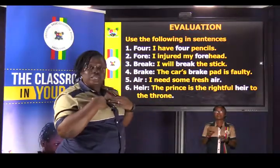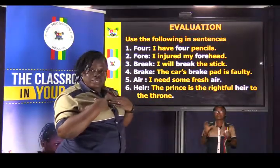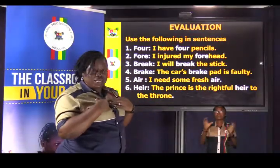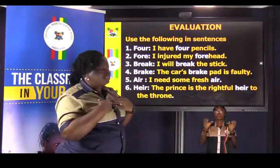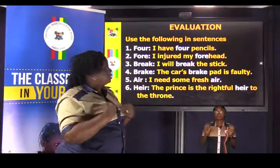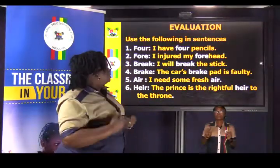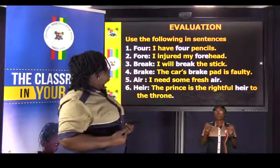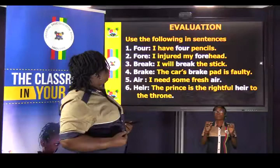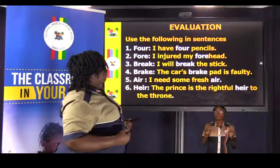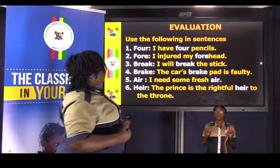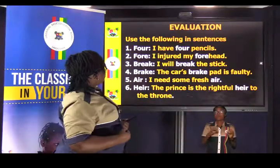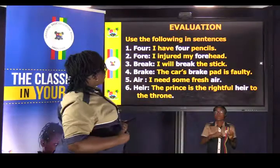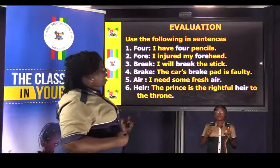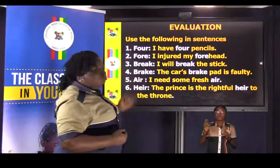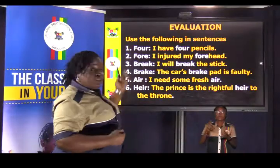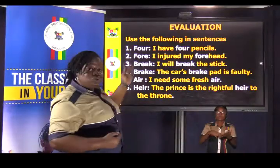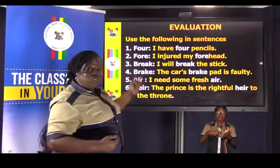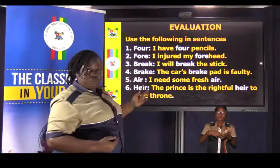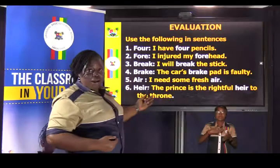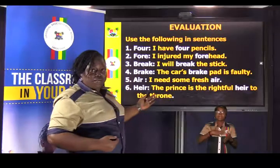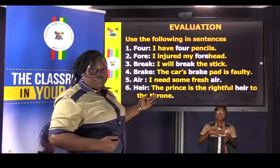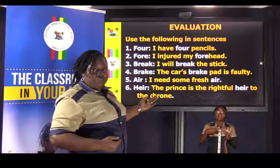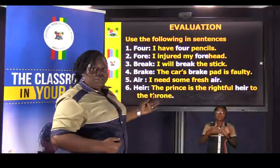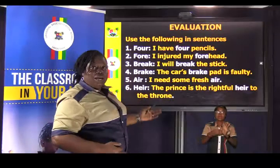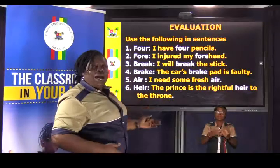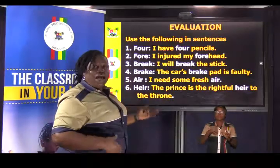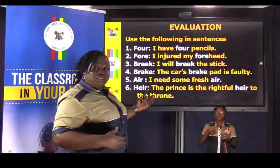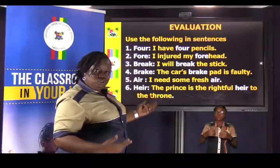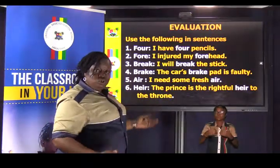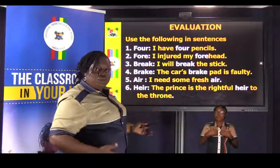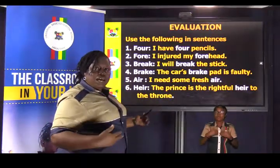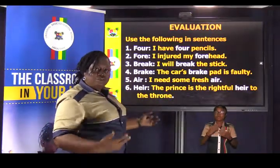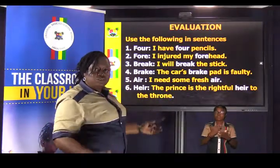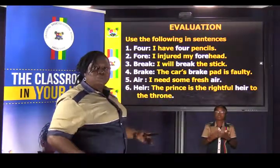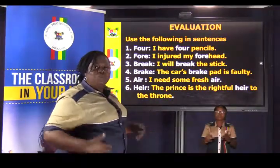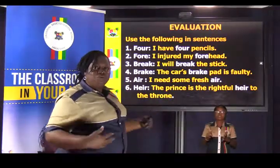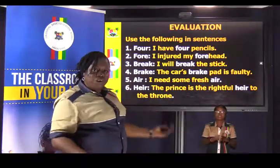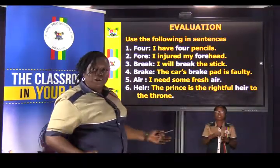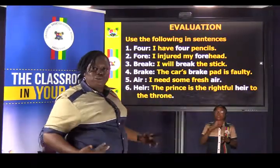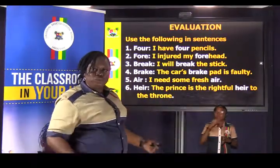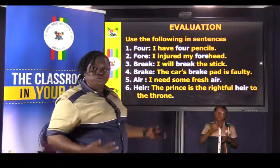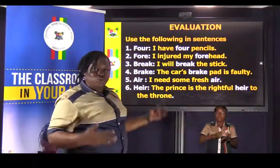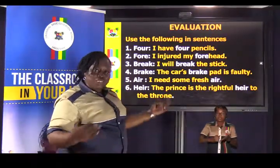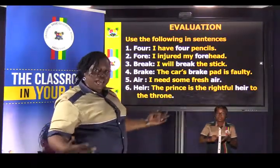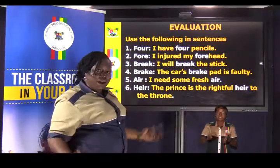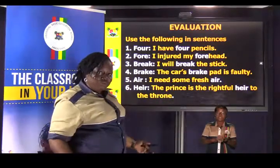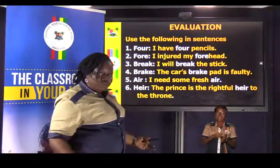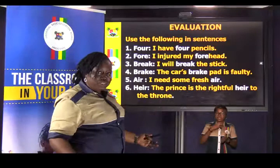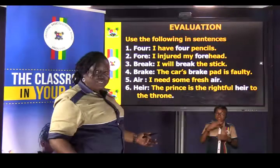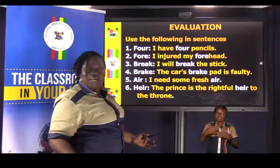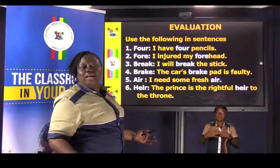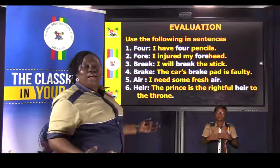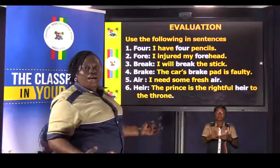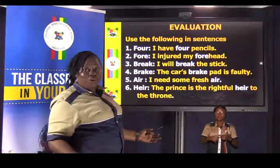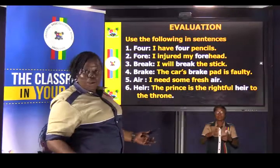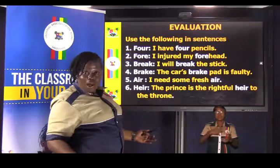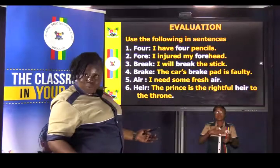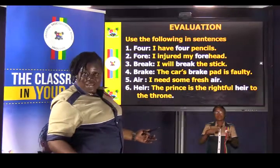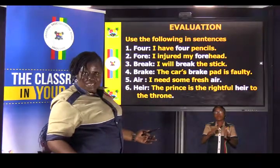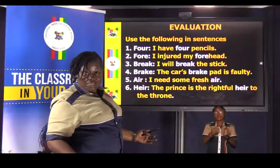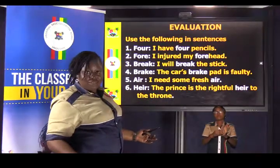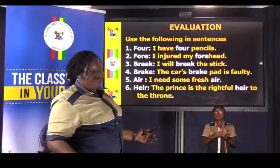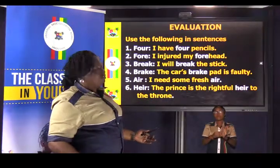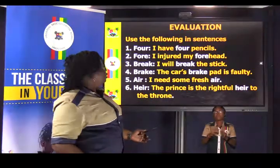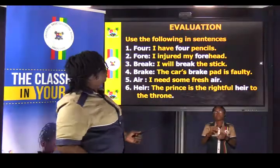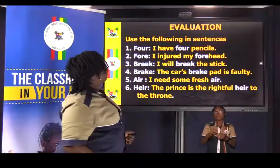sentence or sentences. So I'll just read mine, and you must have something very close to what I have written. Are